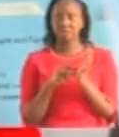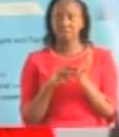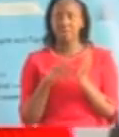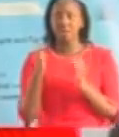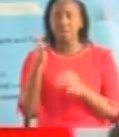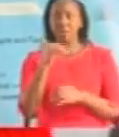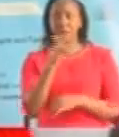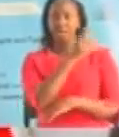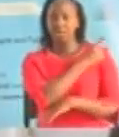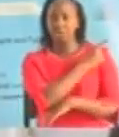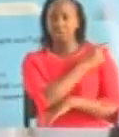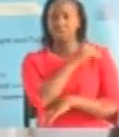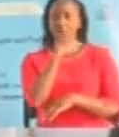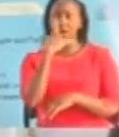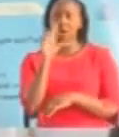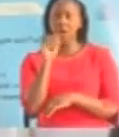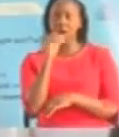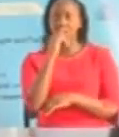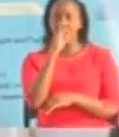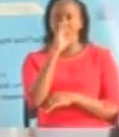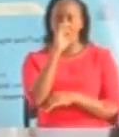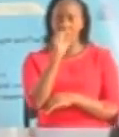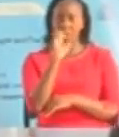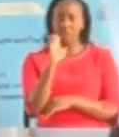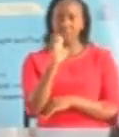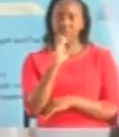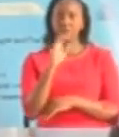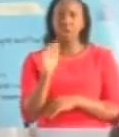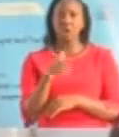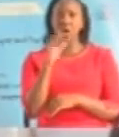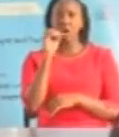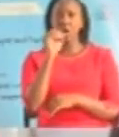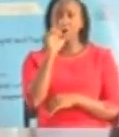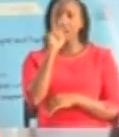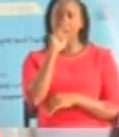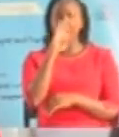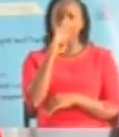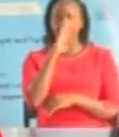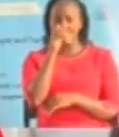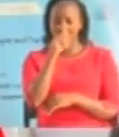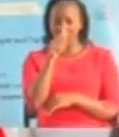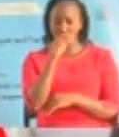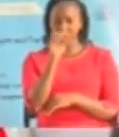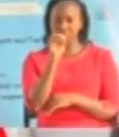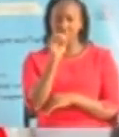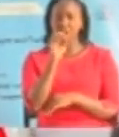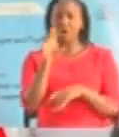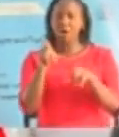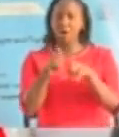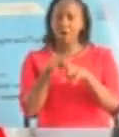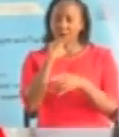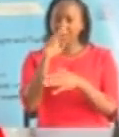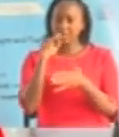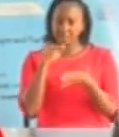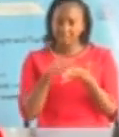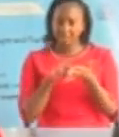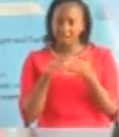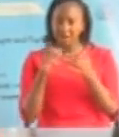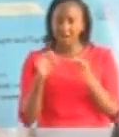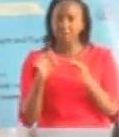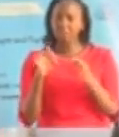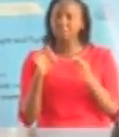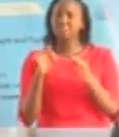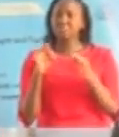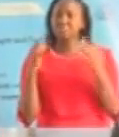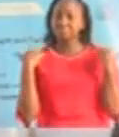Dr. Lois Obajo and Professor Dhobe Mwangi on the Center for Epidemiological Modeling and Analysis.